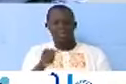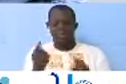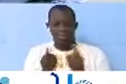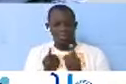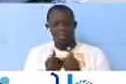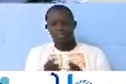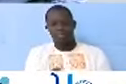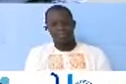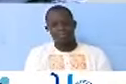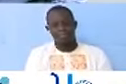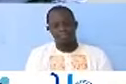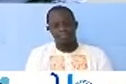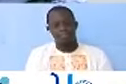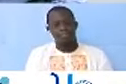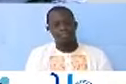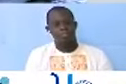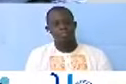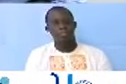would not have been this.